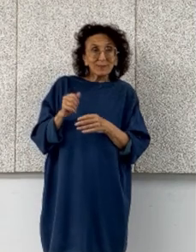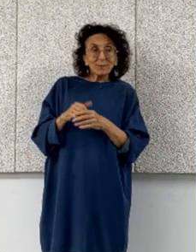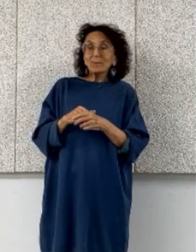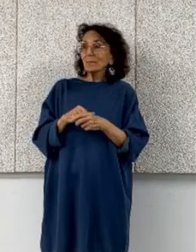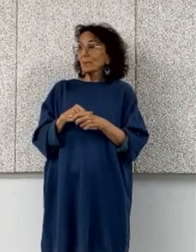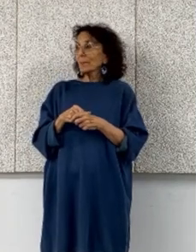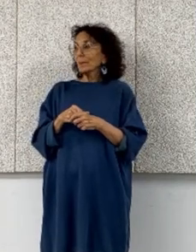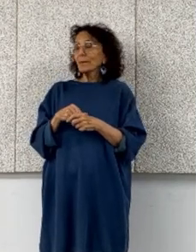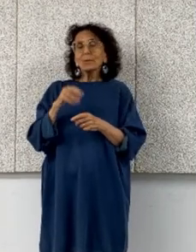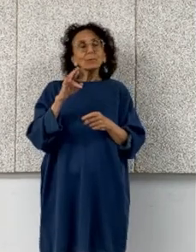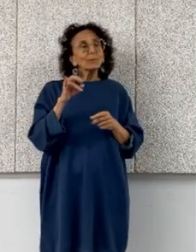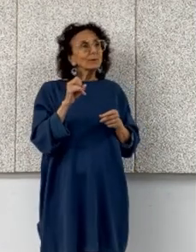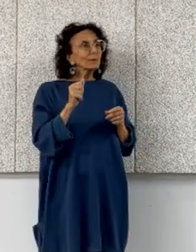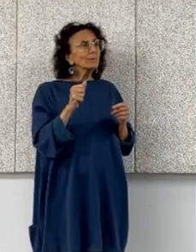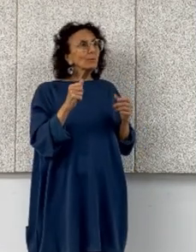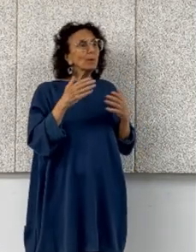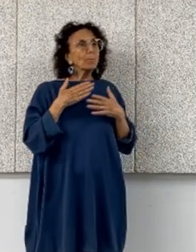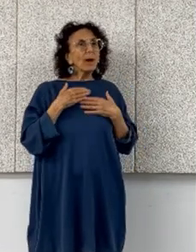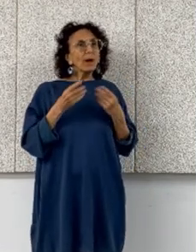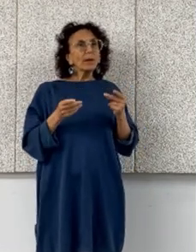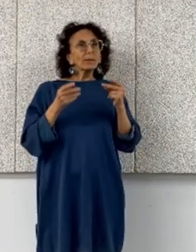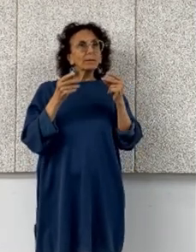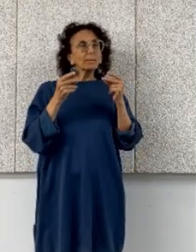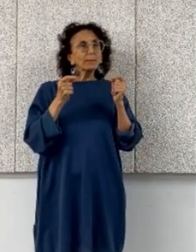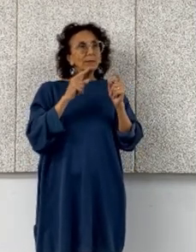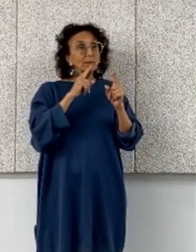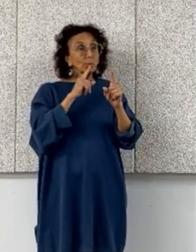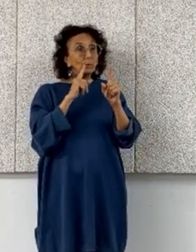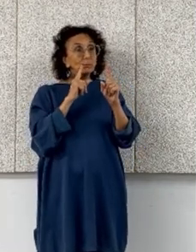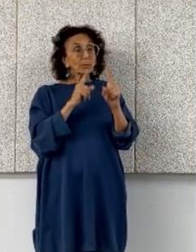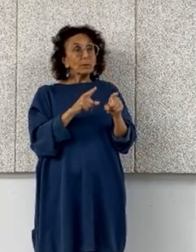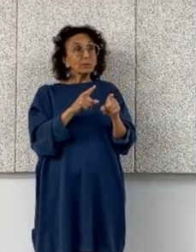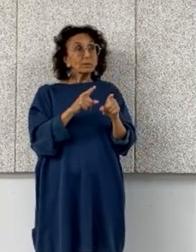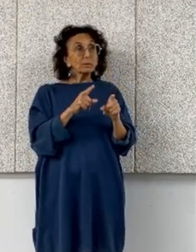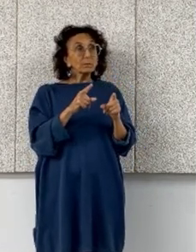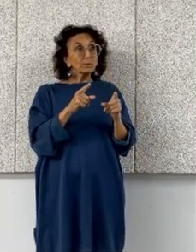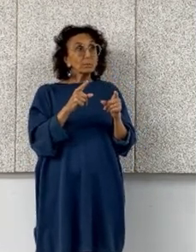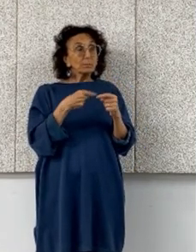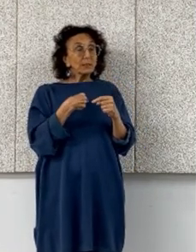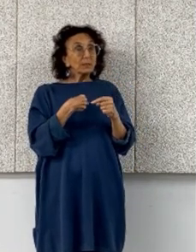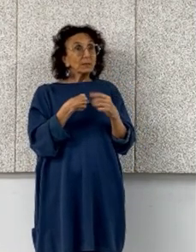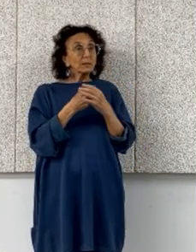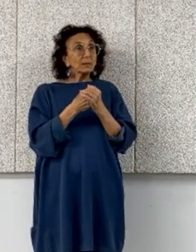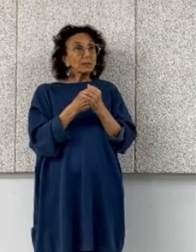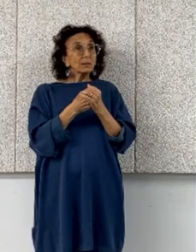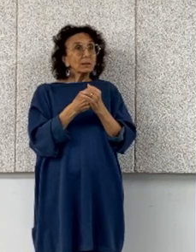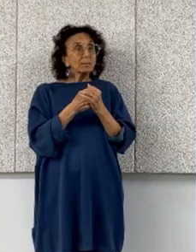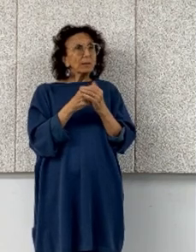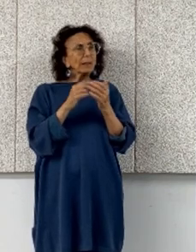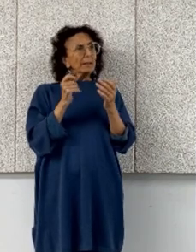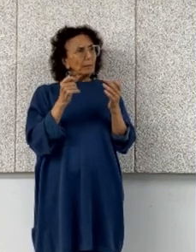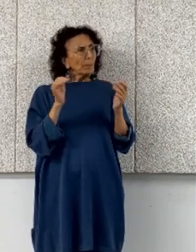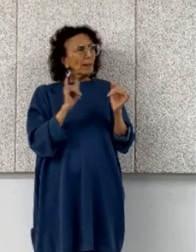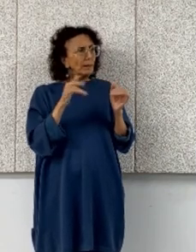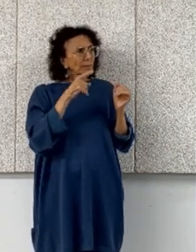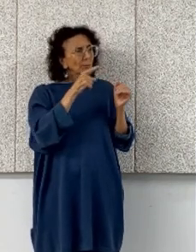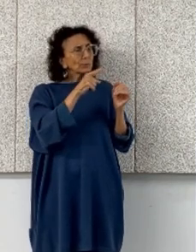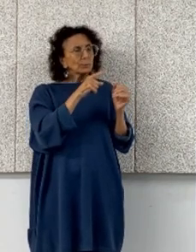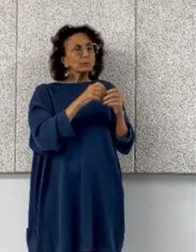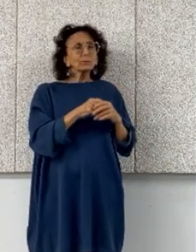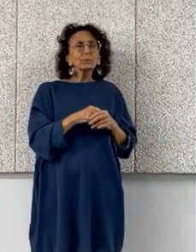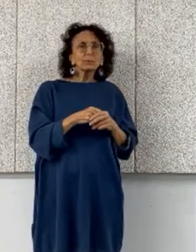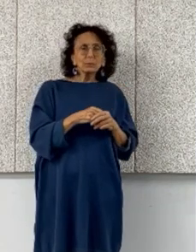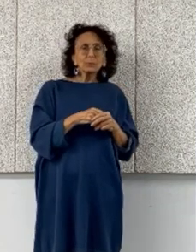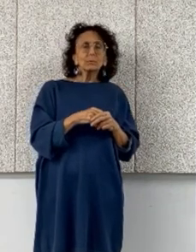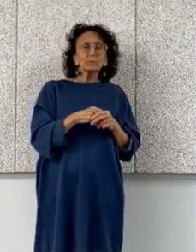I think that I have to say, like, you know, my immediate answer to that question, maybe not so dissimilar to what you were saying, is